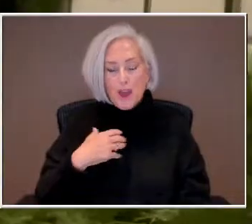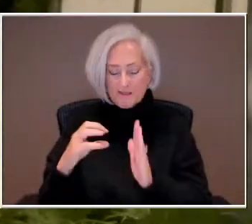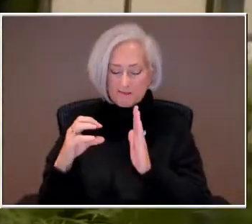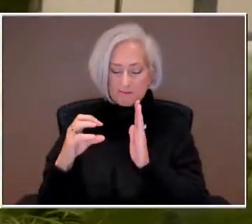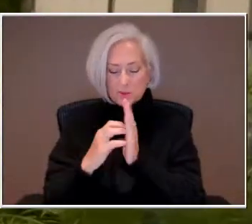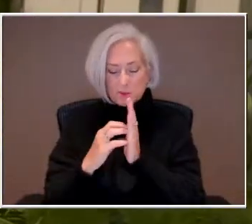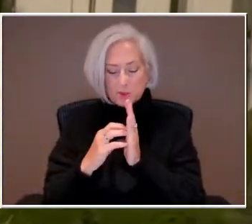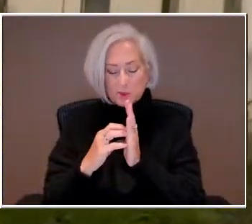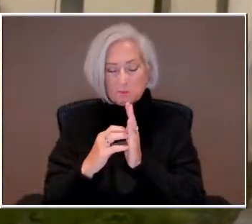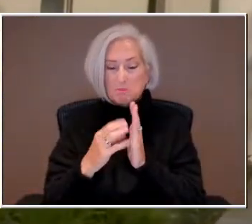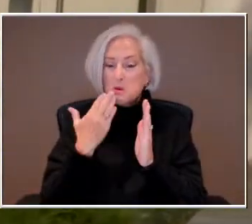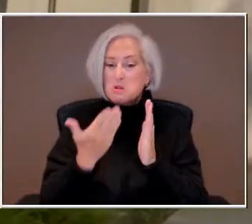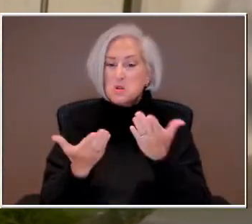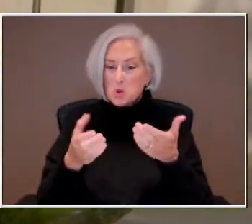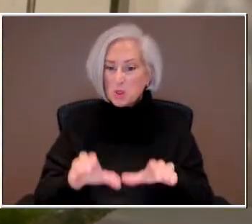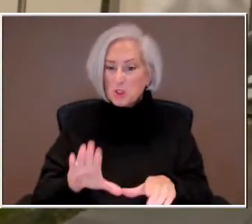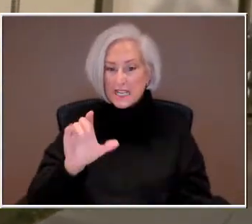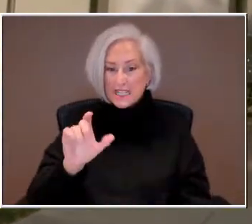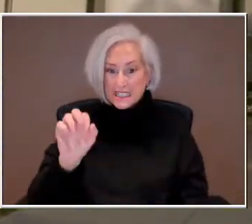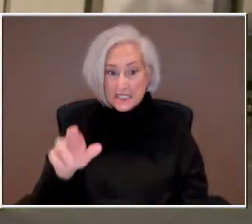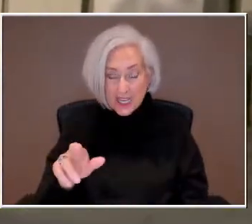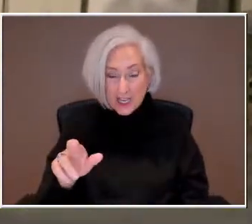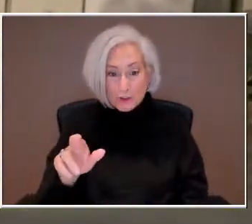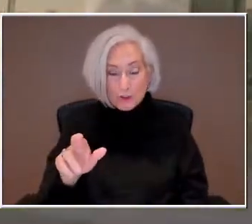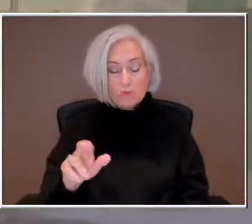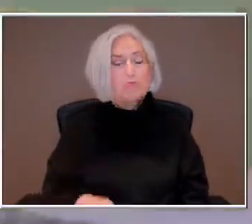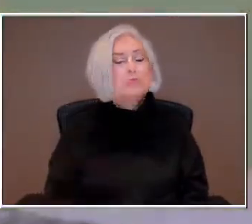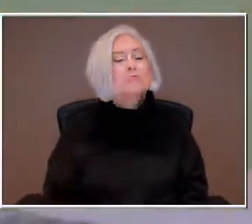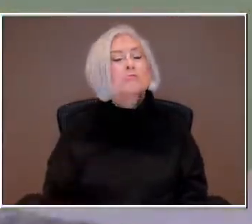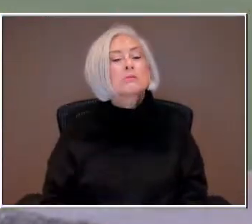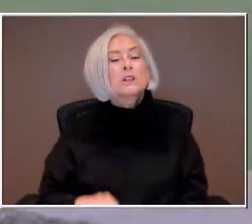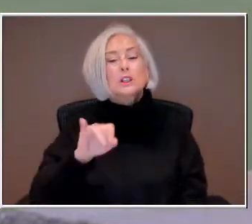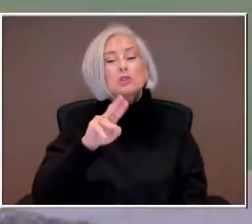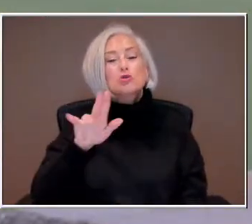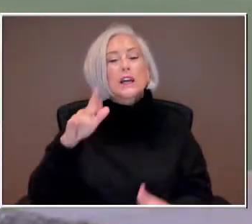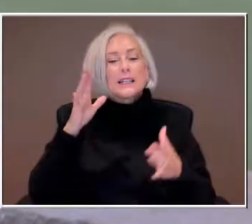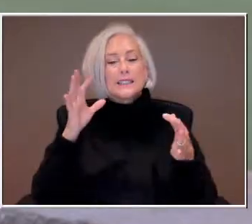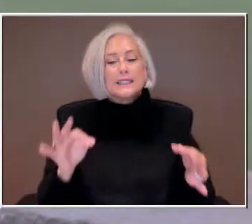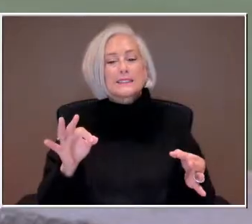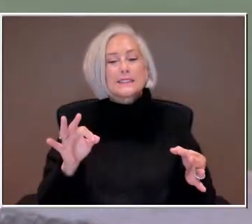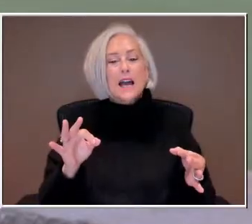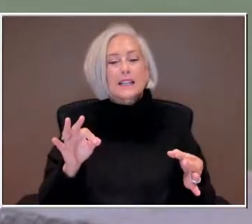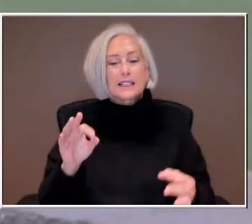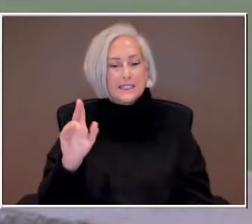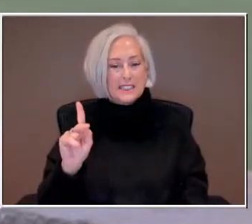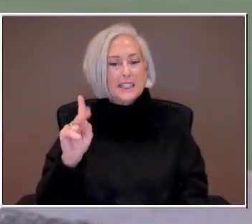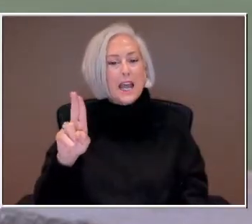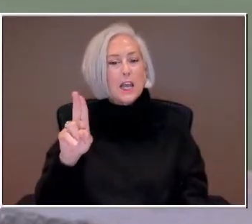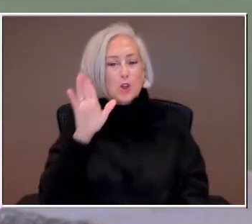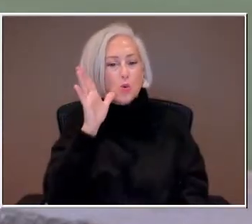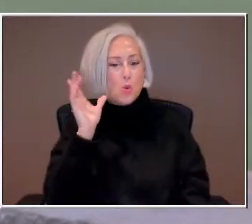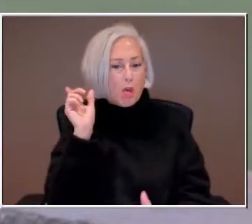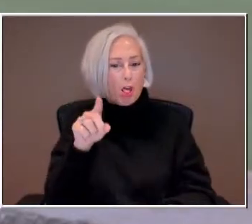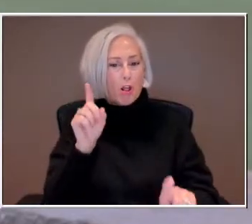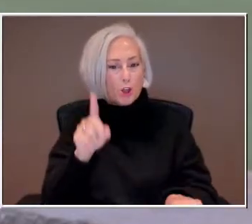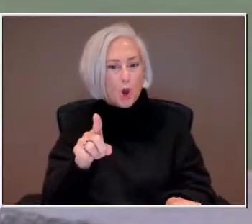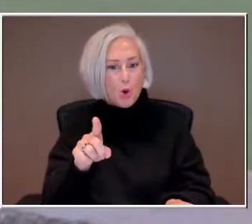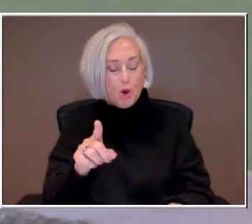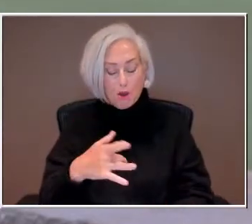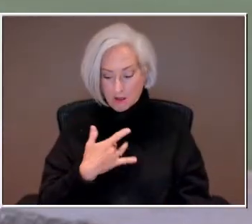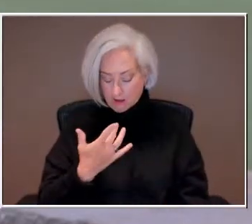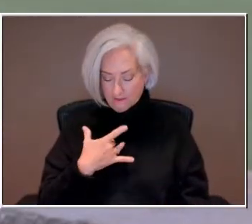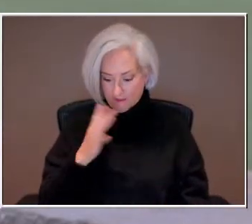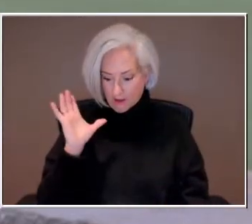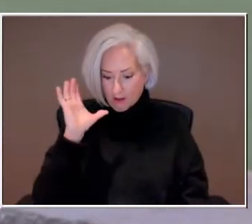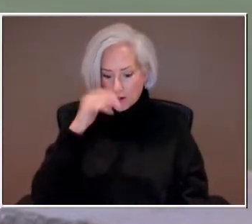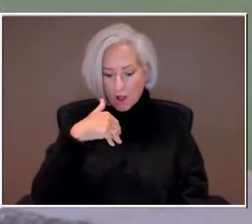cancer. Jenny chose the University of Kansas Cancer Center. It felt so strange walking into the cancer